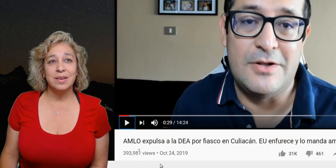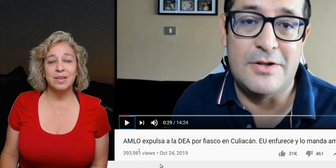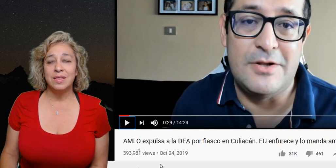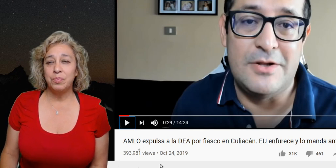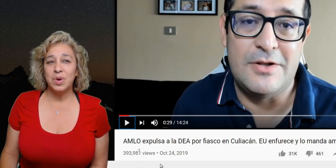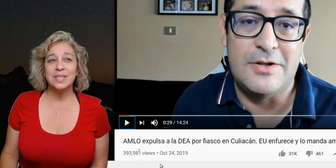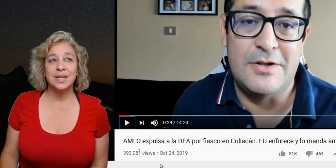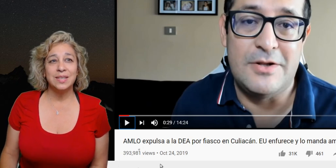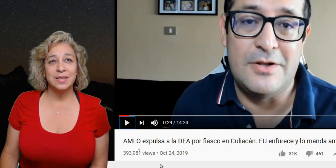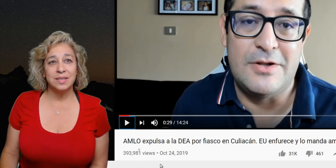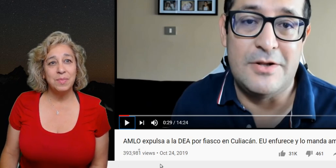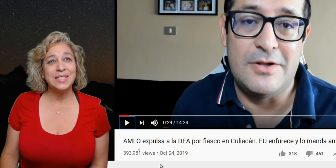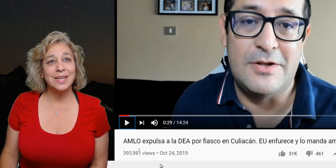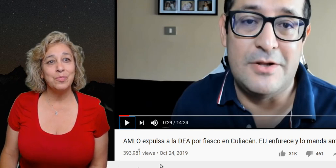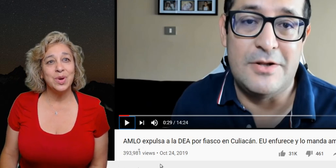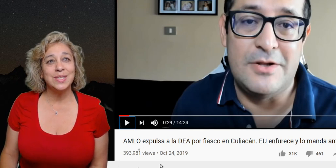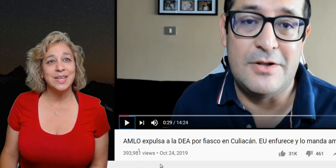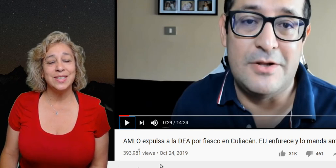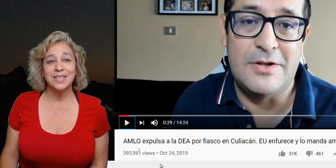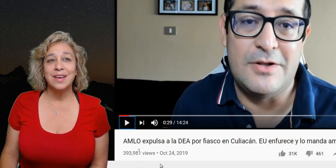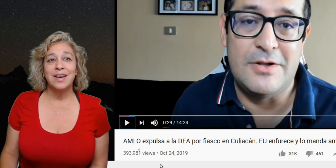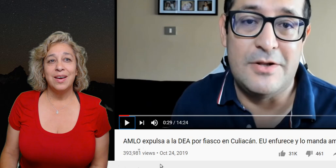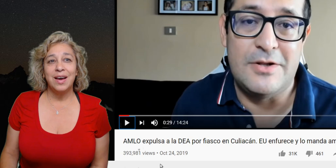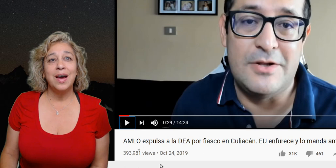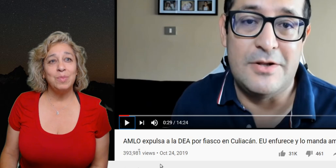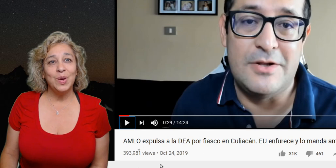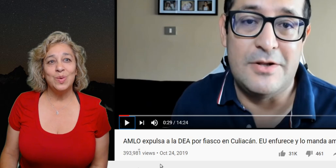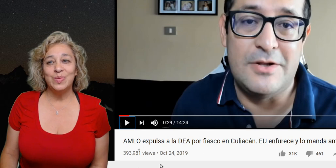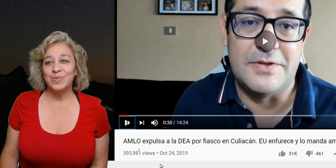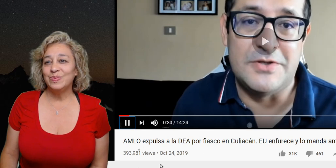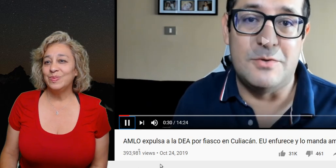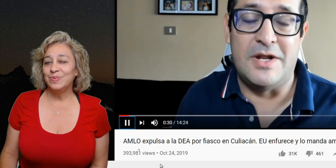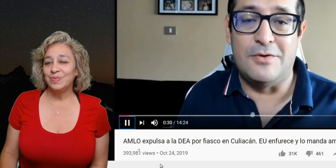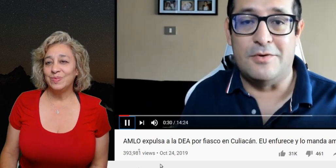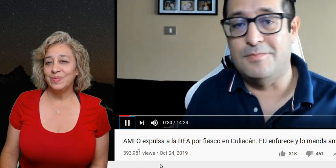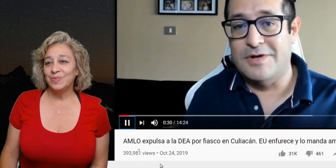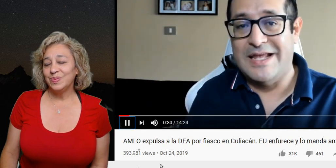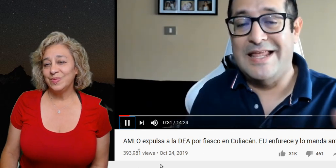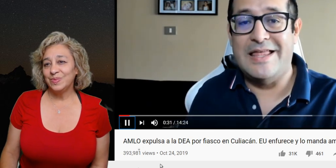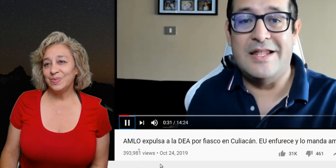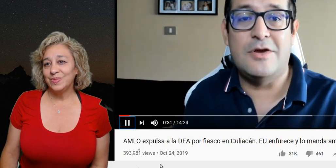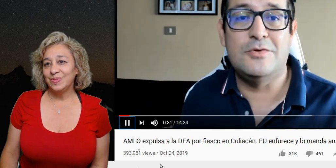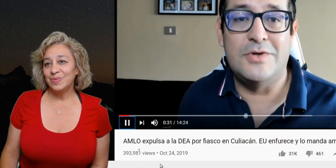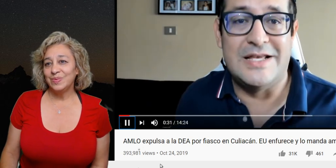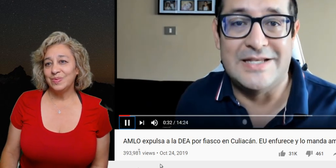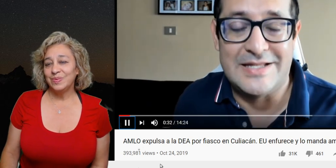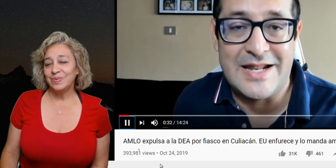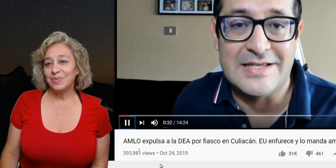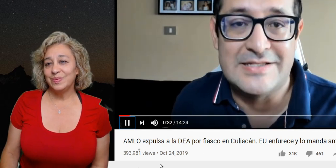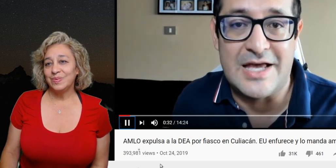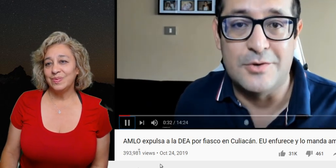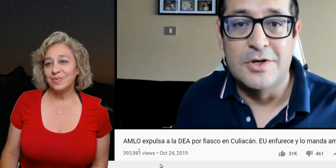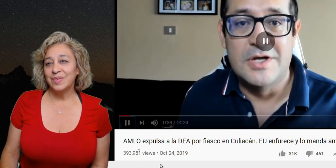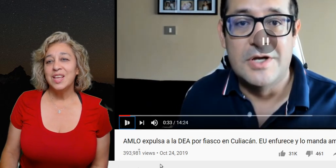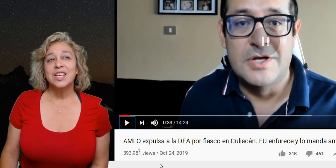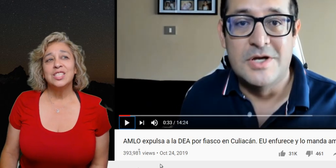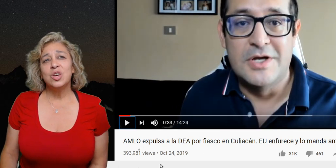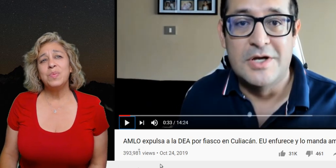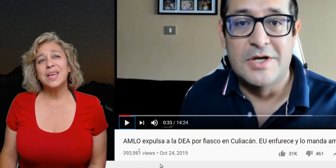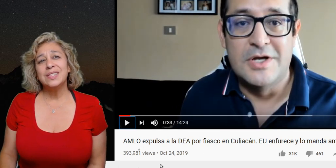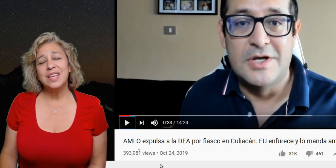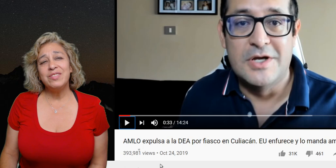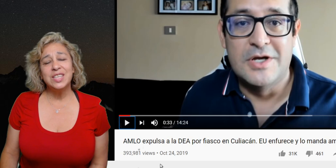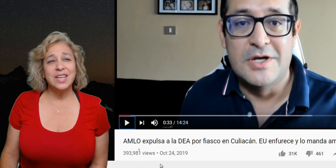threaten the president, the Mexican president, AMLO. Porque el día de ayer incluso la Secretaría de Estado le...